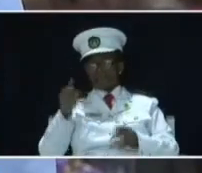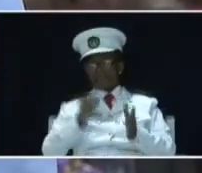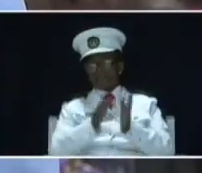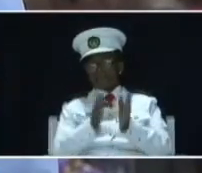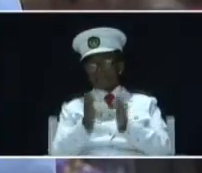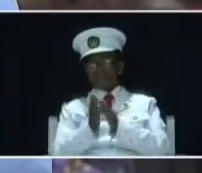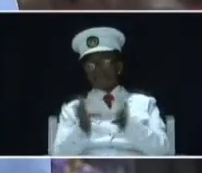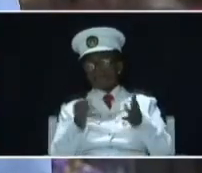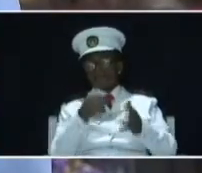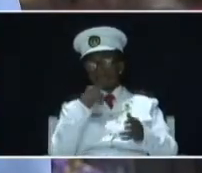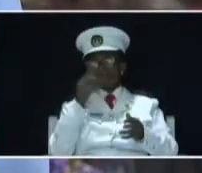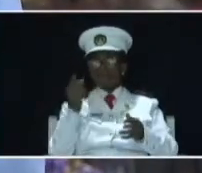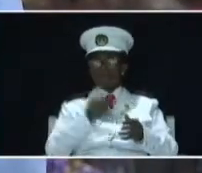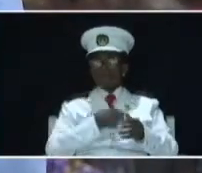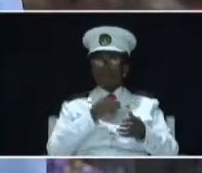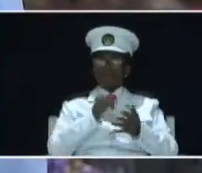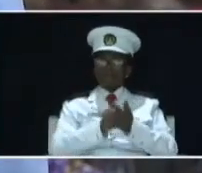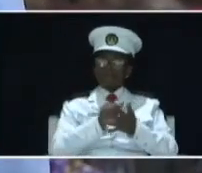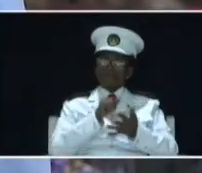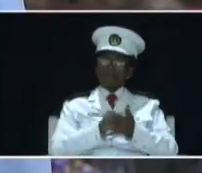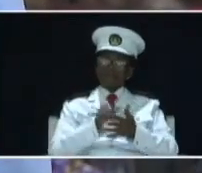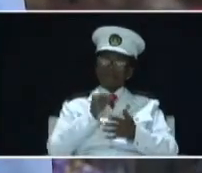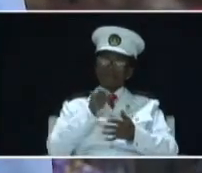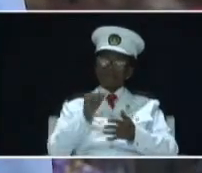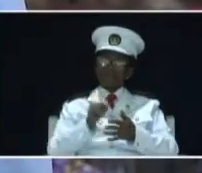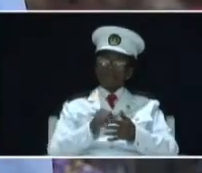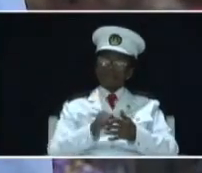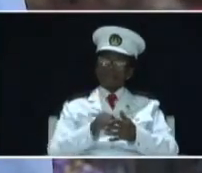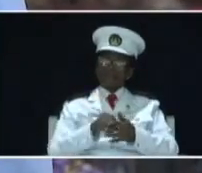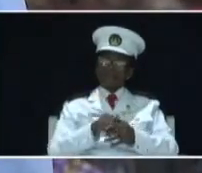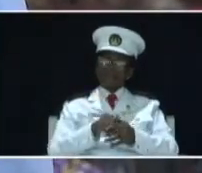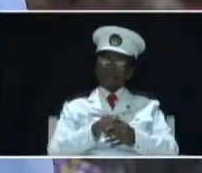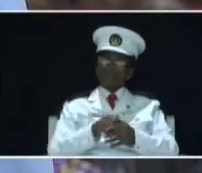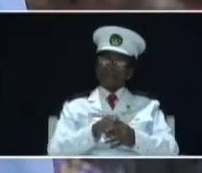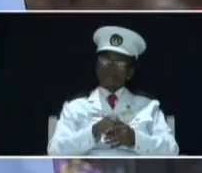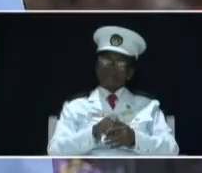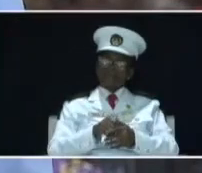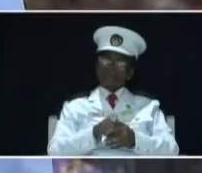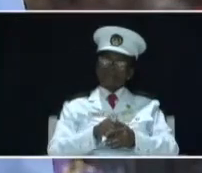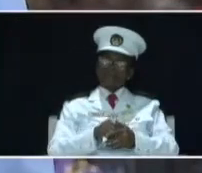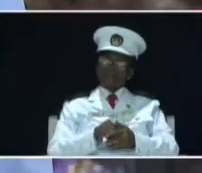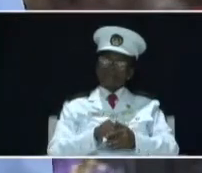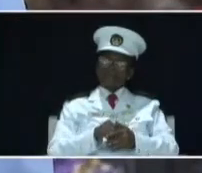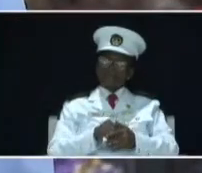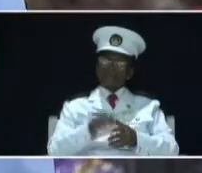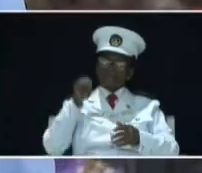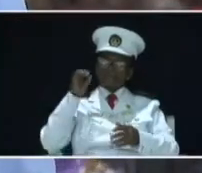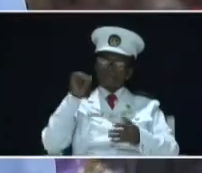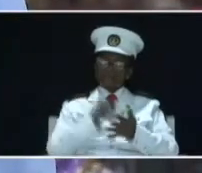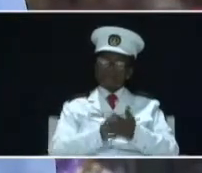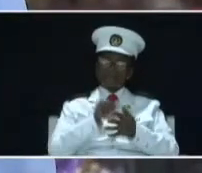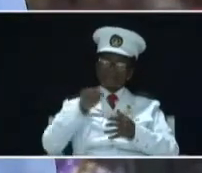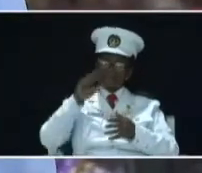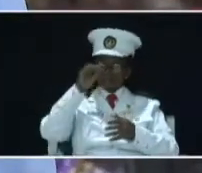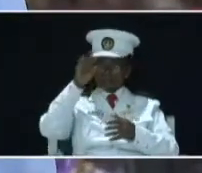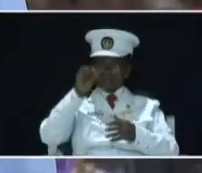is required in stewards that a man be found